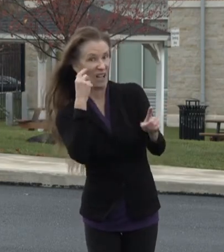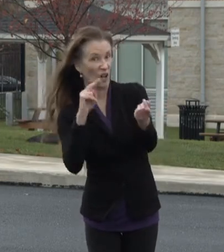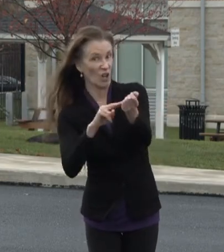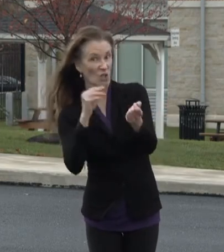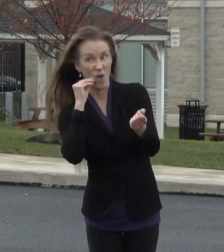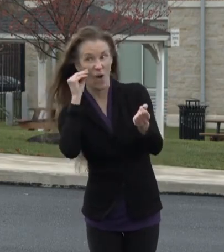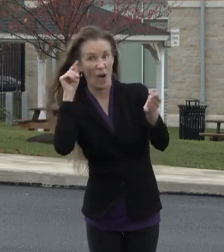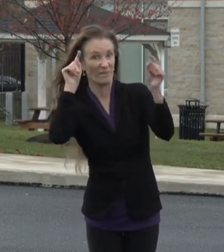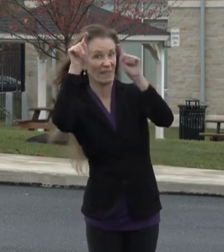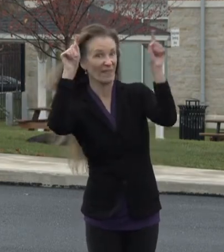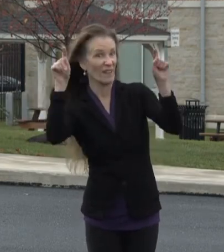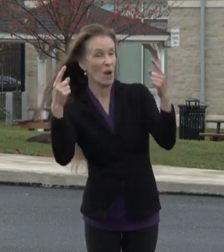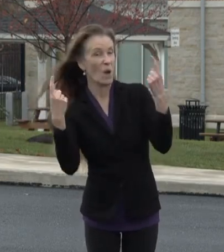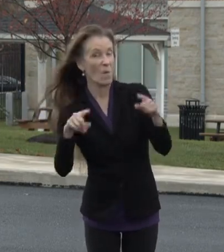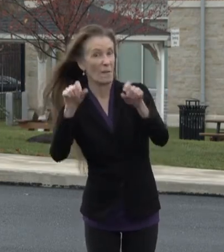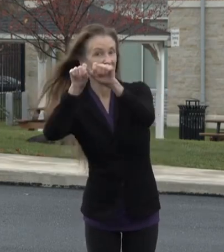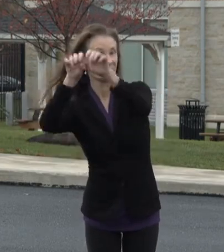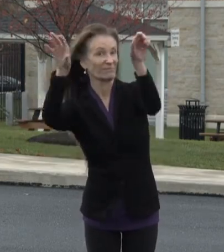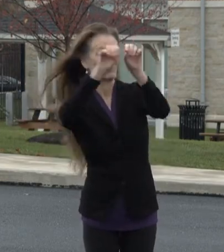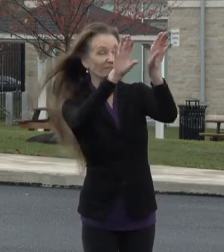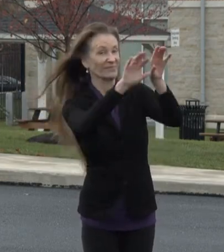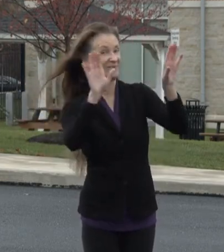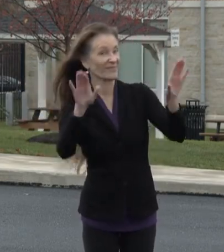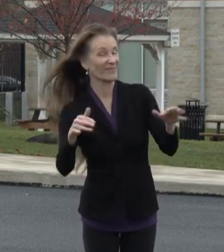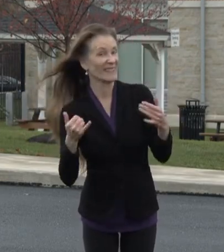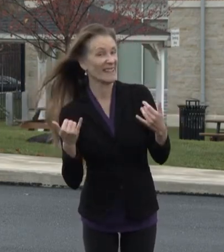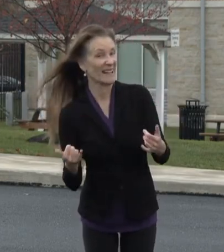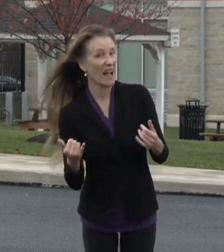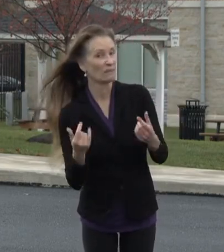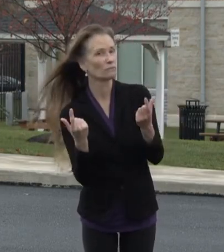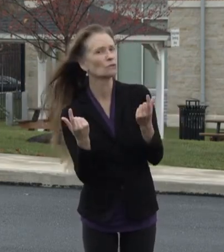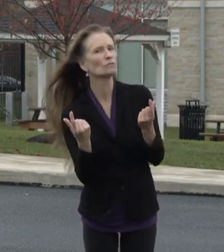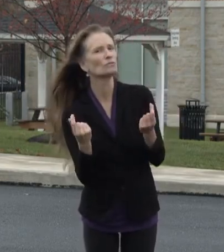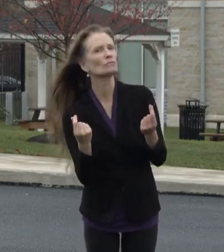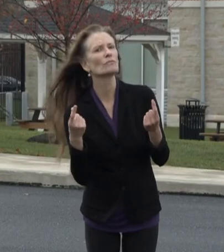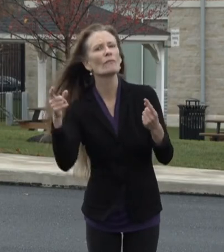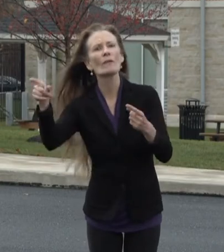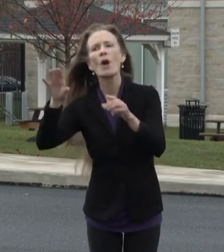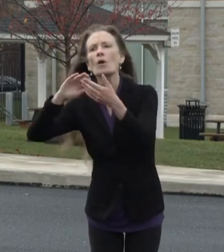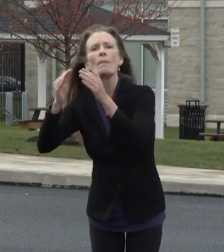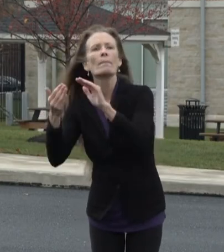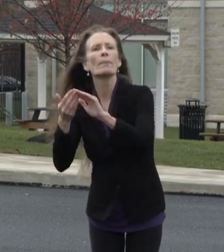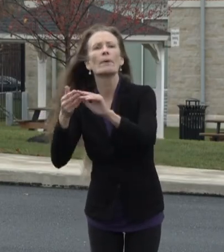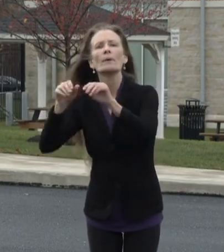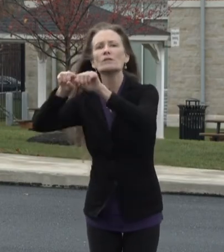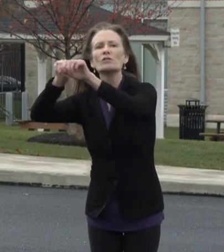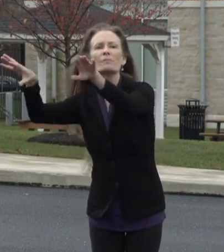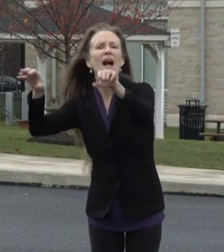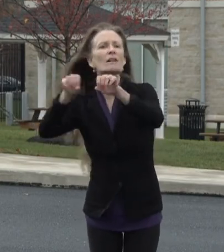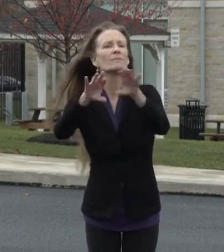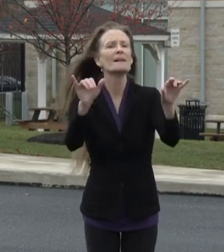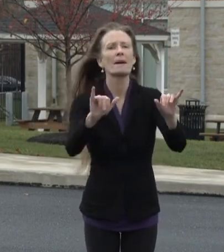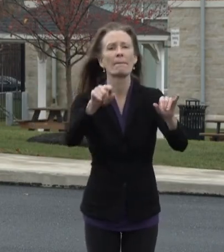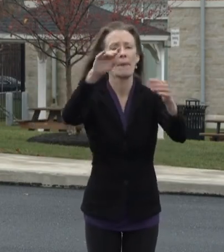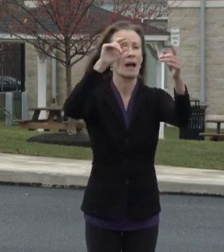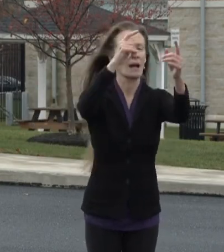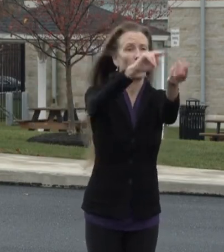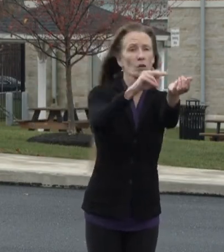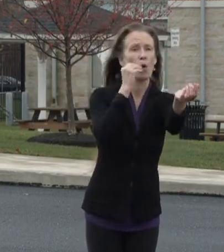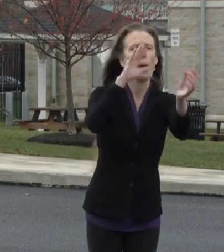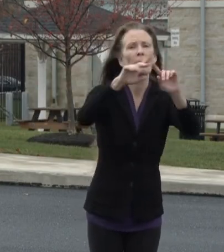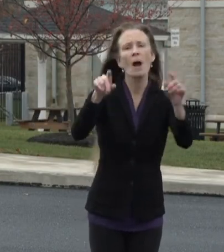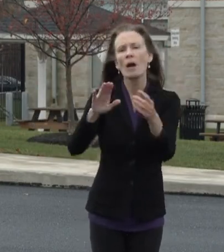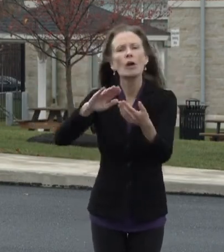of spread, is mirroring what you're seeing in communities. When I spoke with Franklin County 2 days ago, they said that exact same thing.